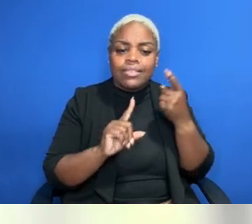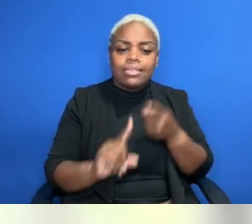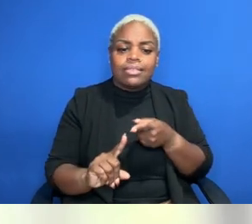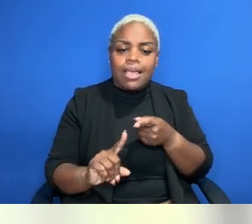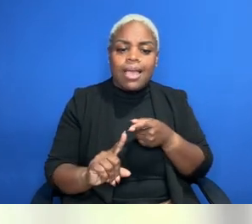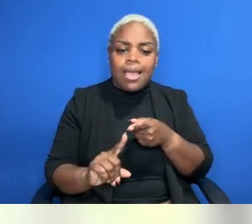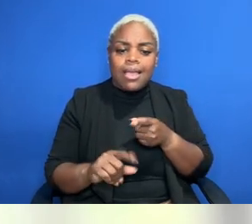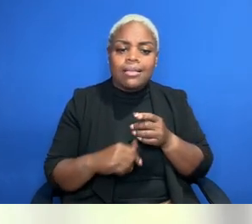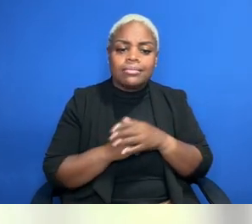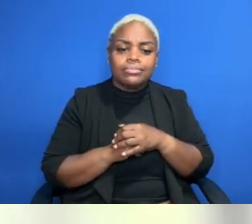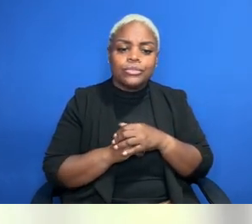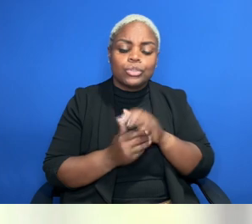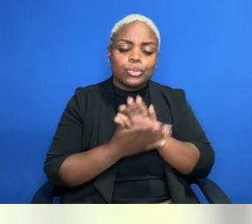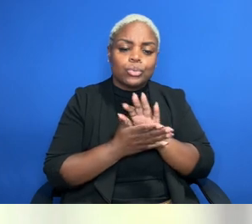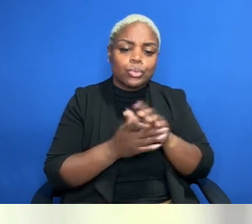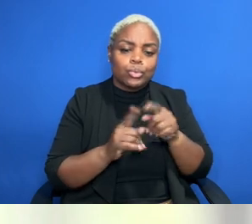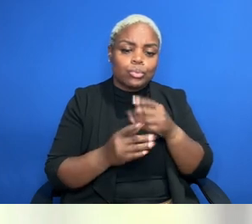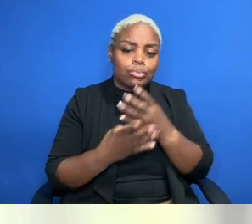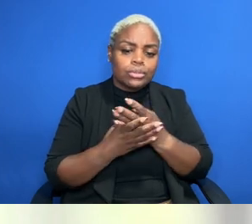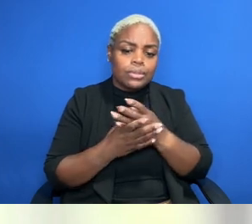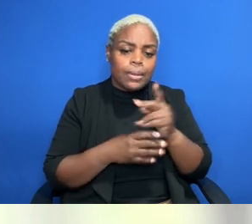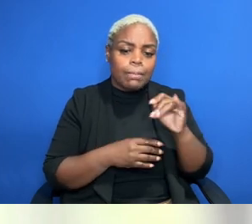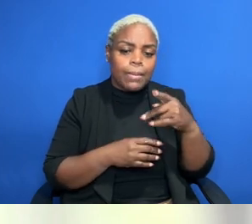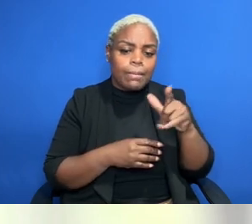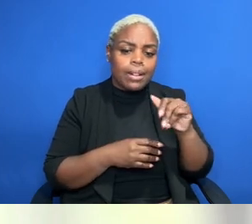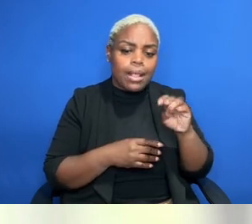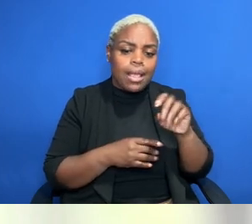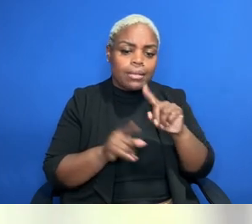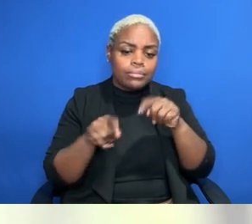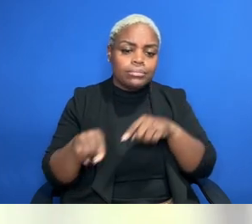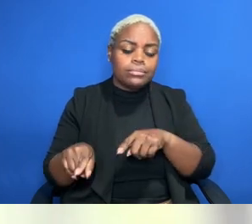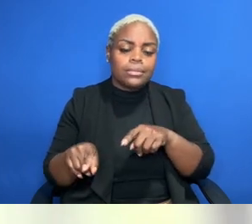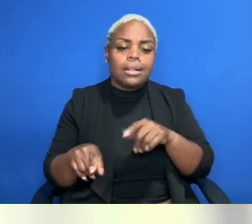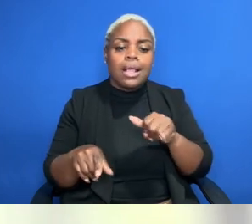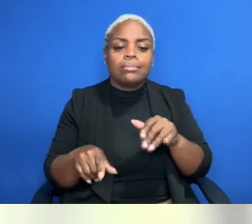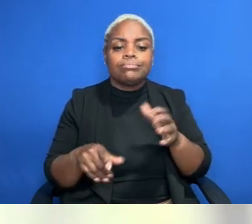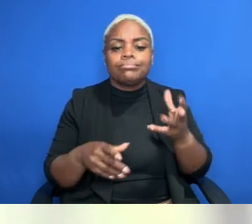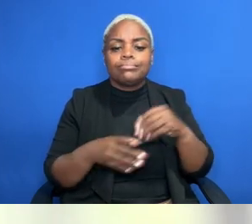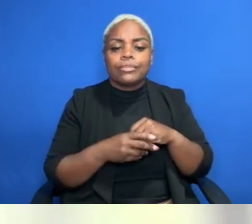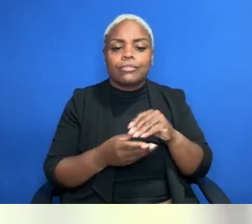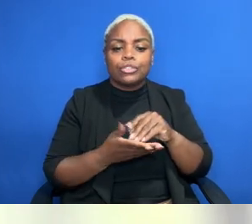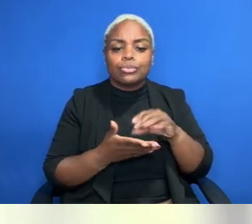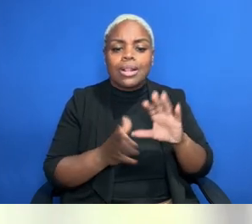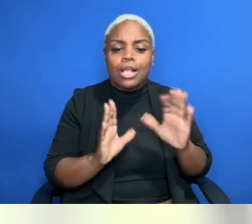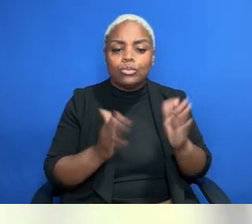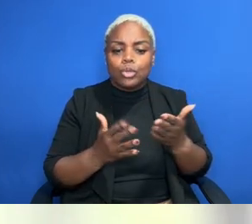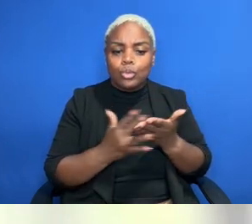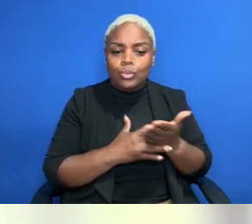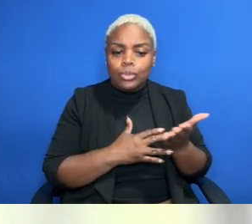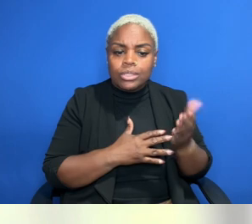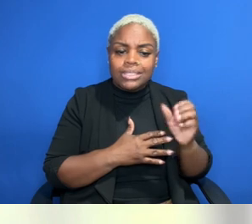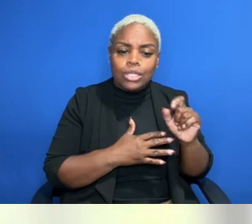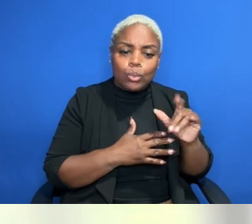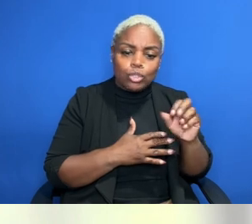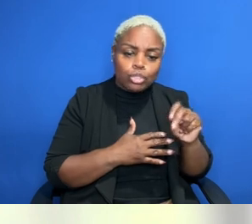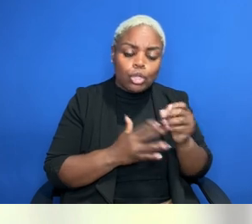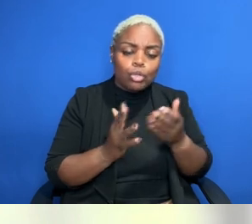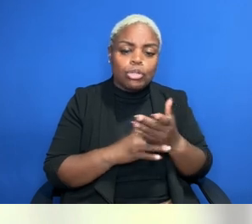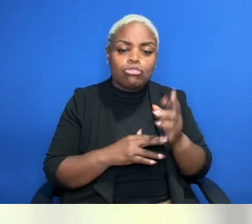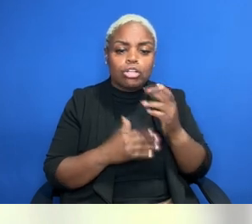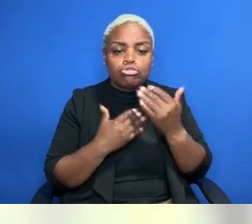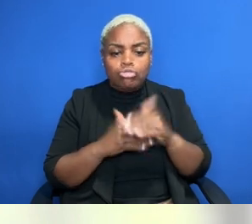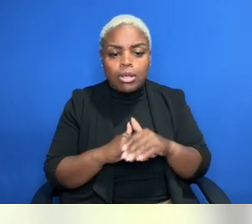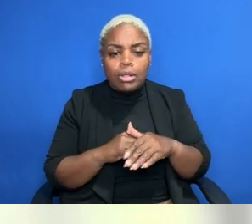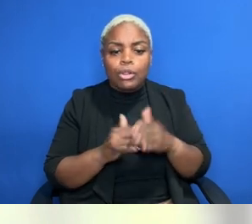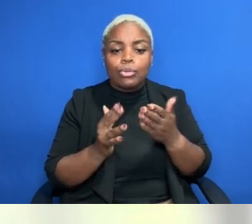compelling instance of that school to prison pipeline is the exclusion of students from the classroom through